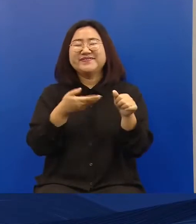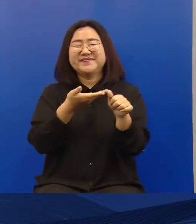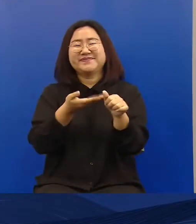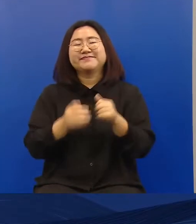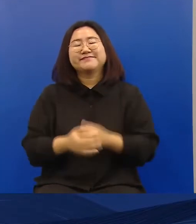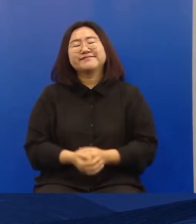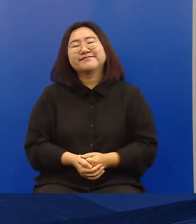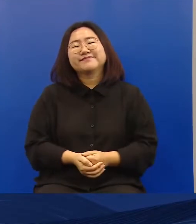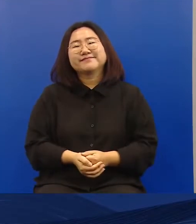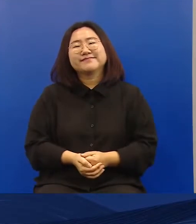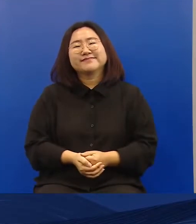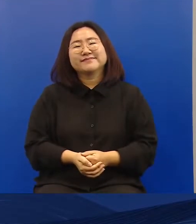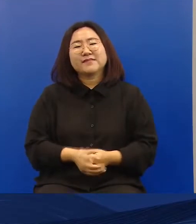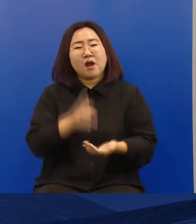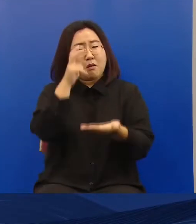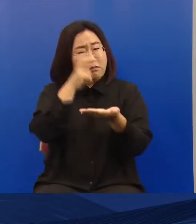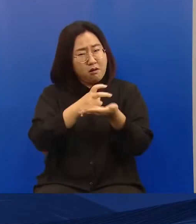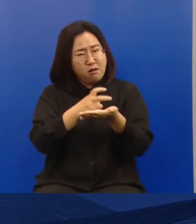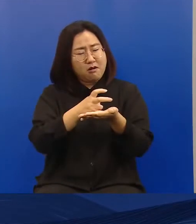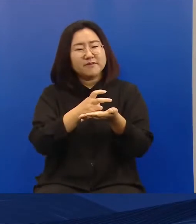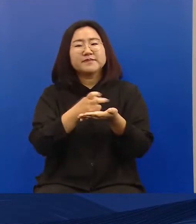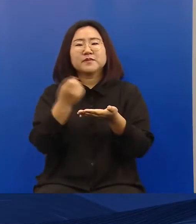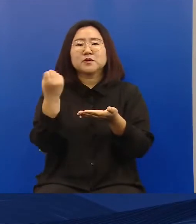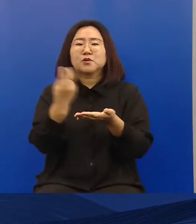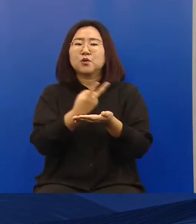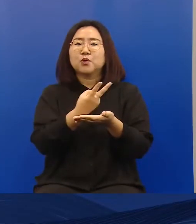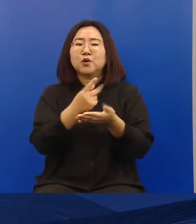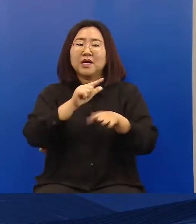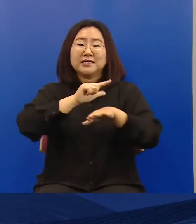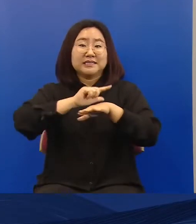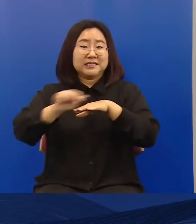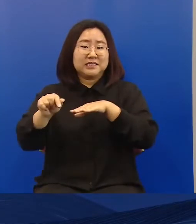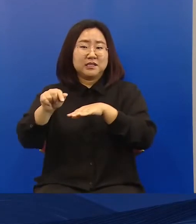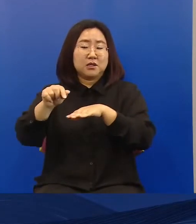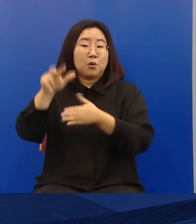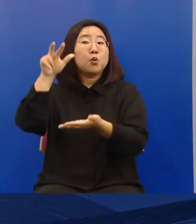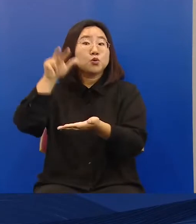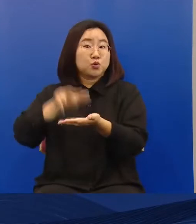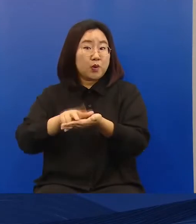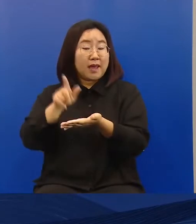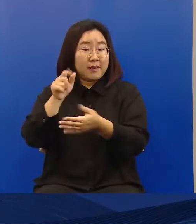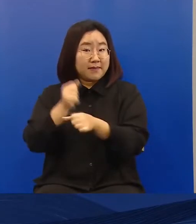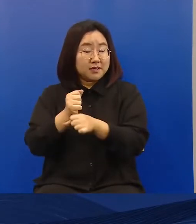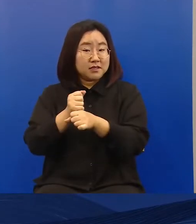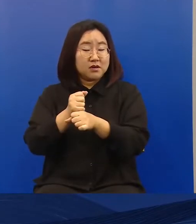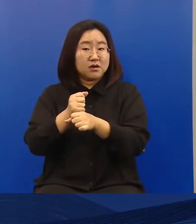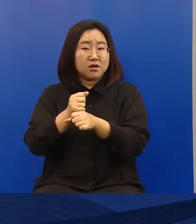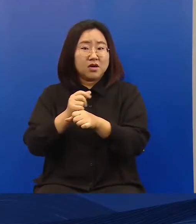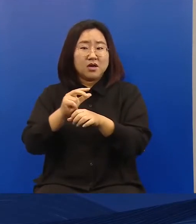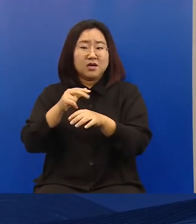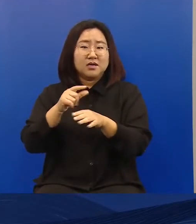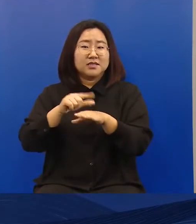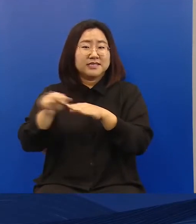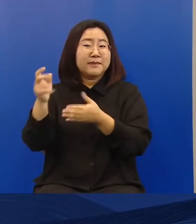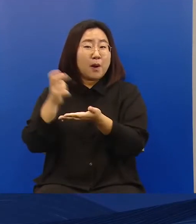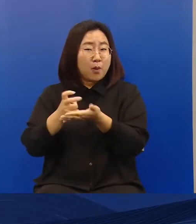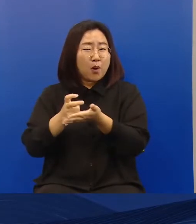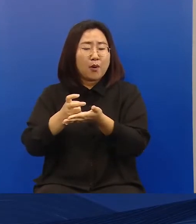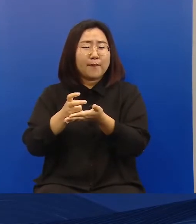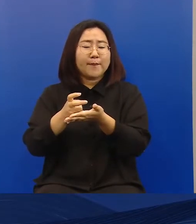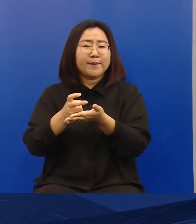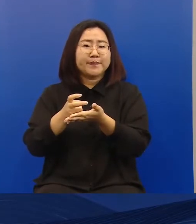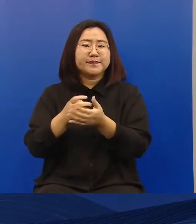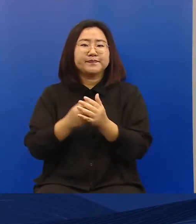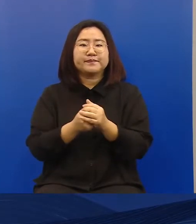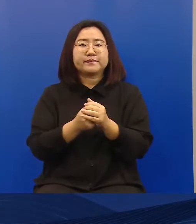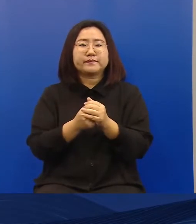my secretaries. So as a member of the National Assembly, it's